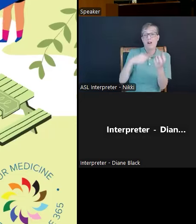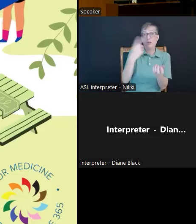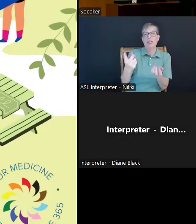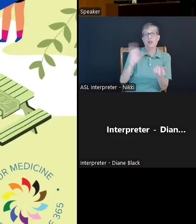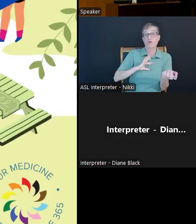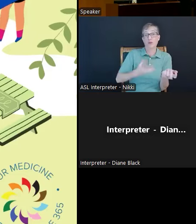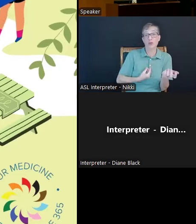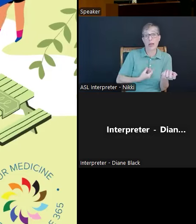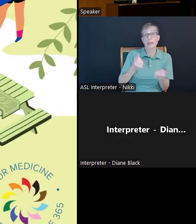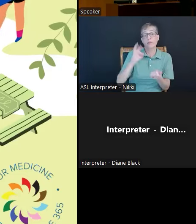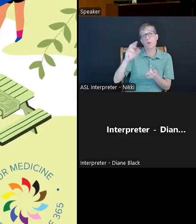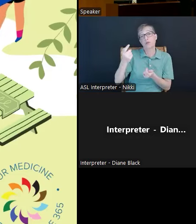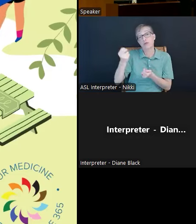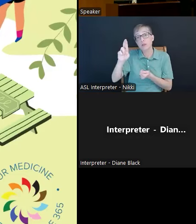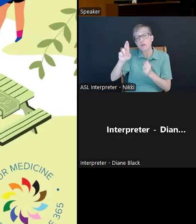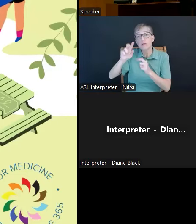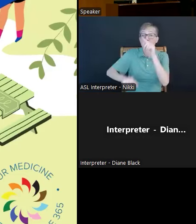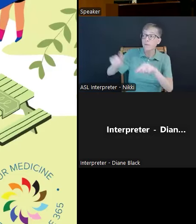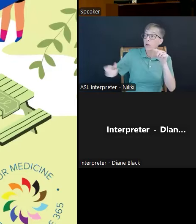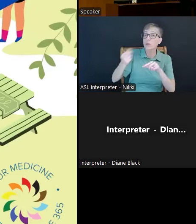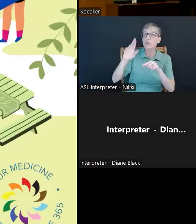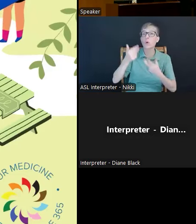they identify?